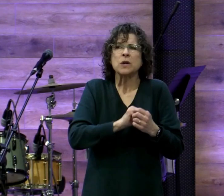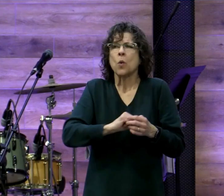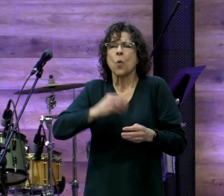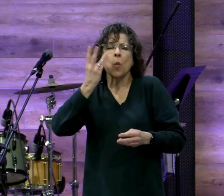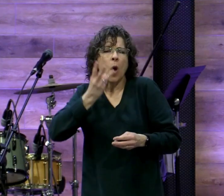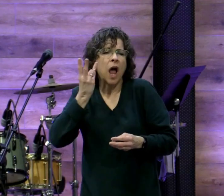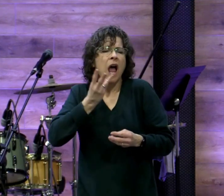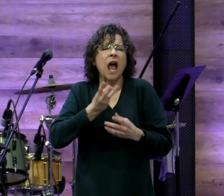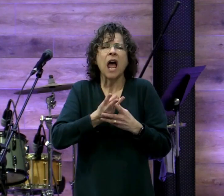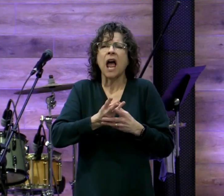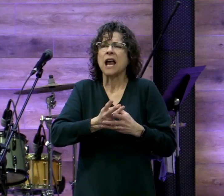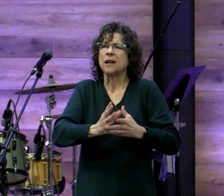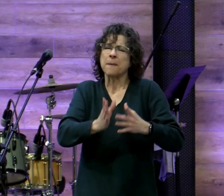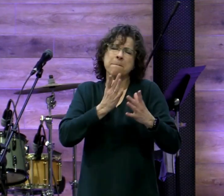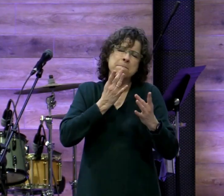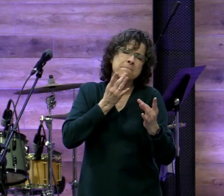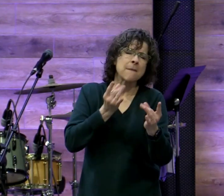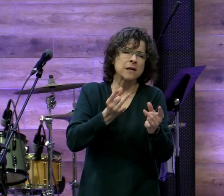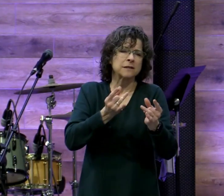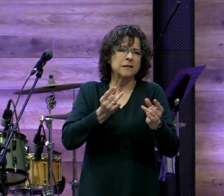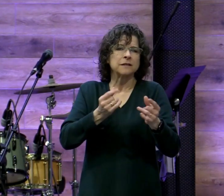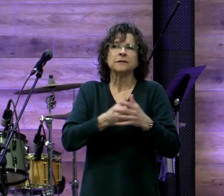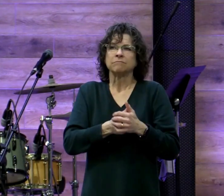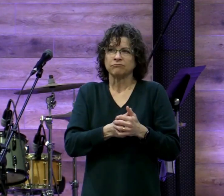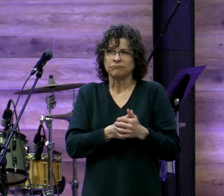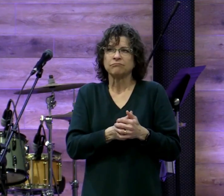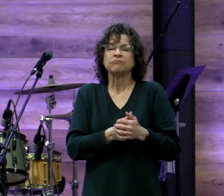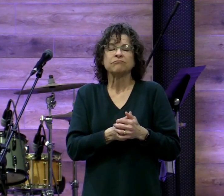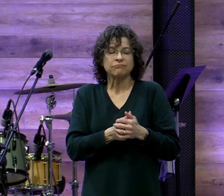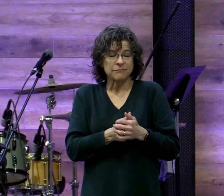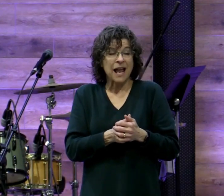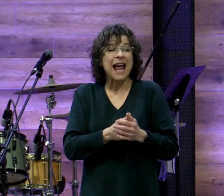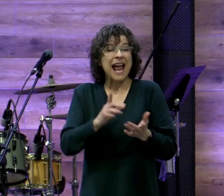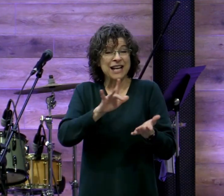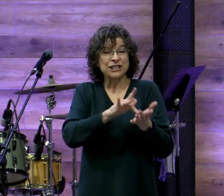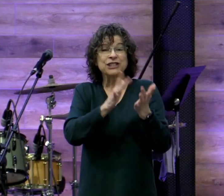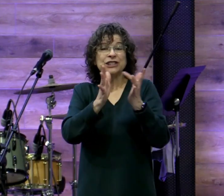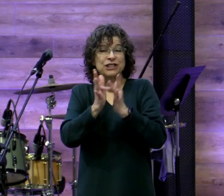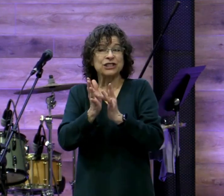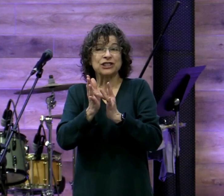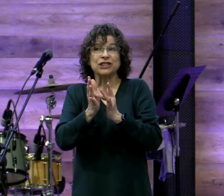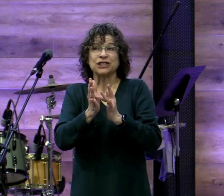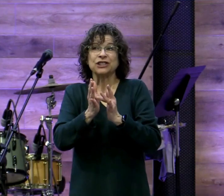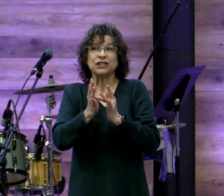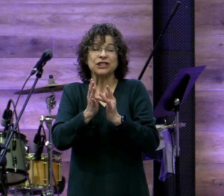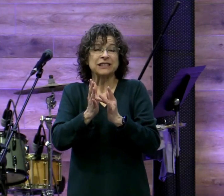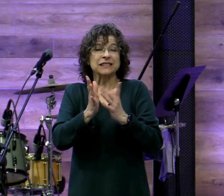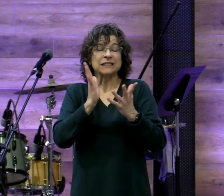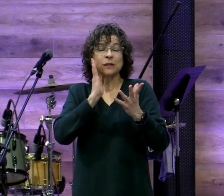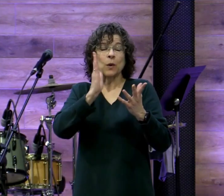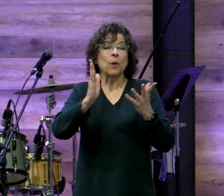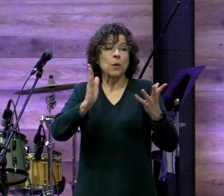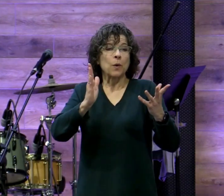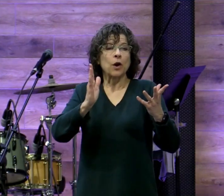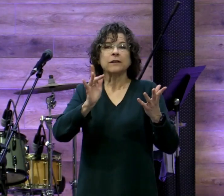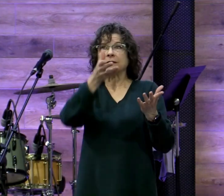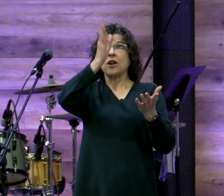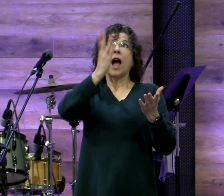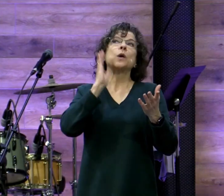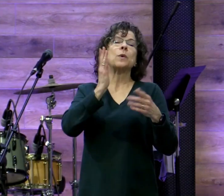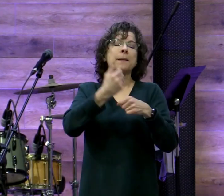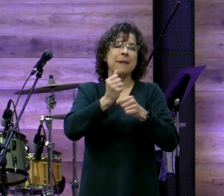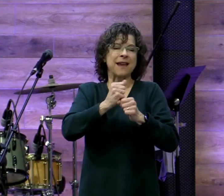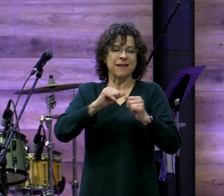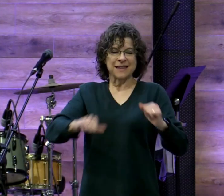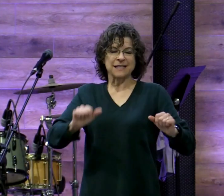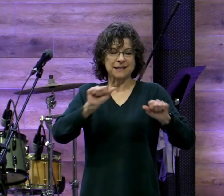of marrow, of aged wine well-refined. And he will swallow up on this mountain the covering that is cast over